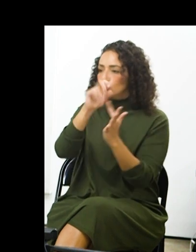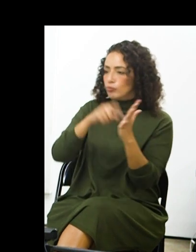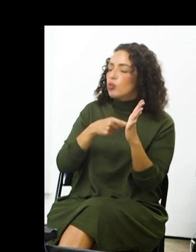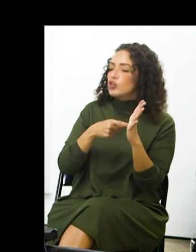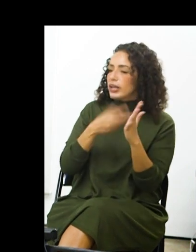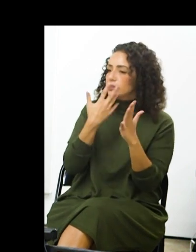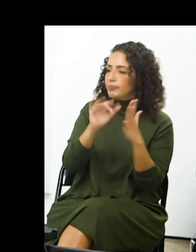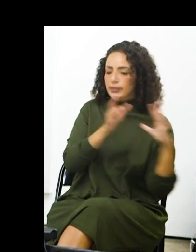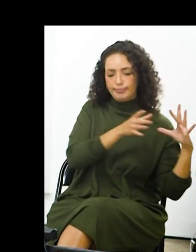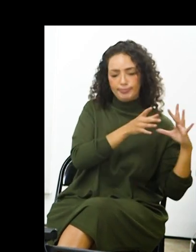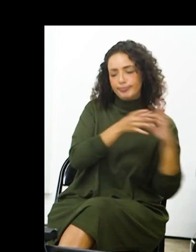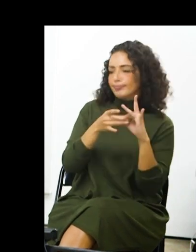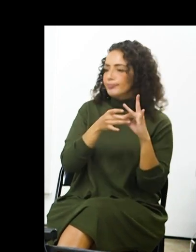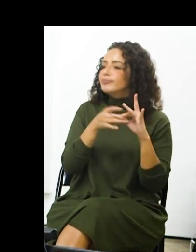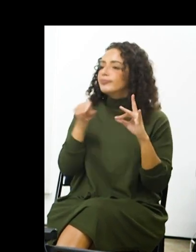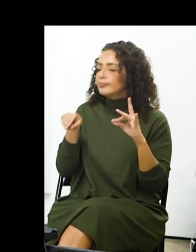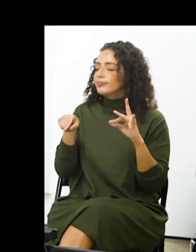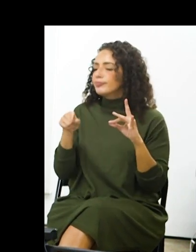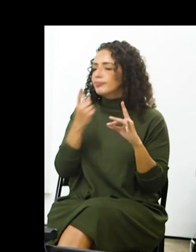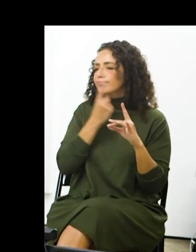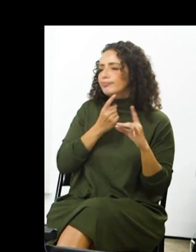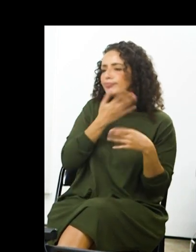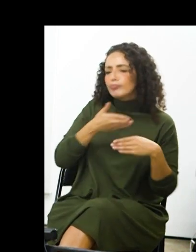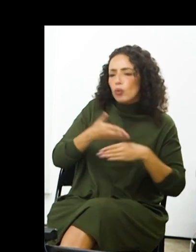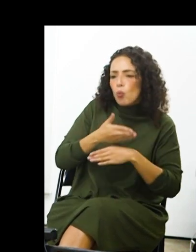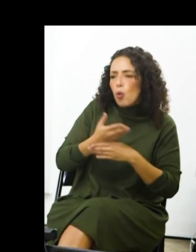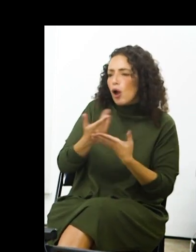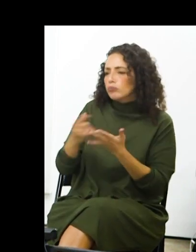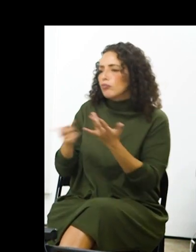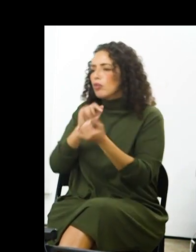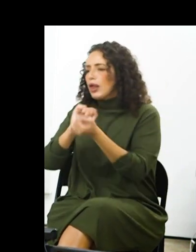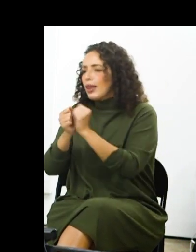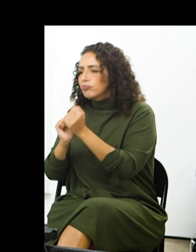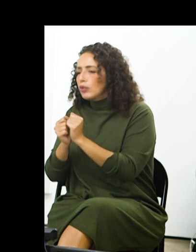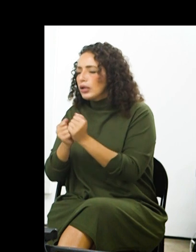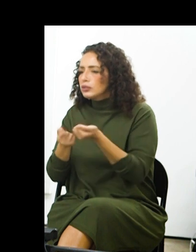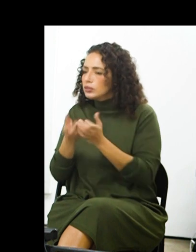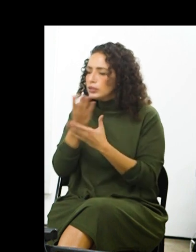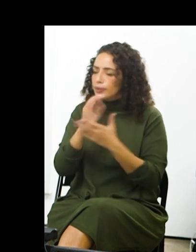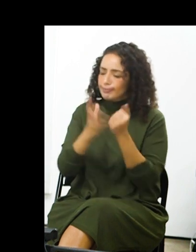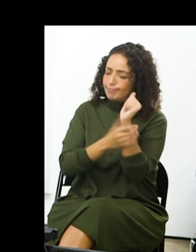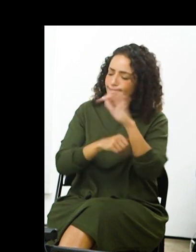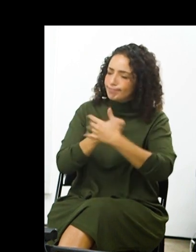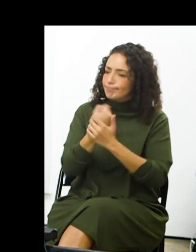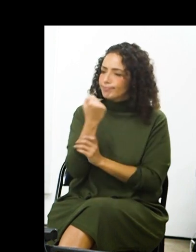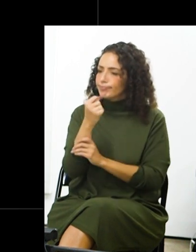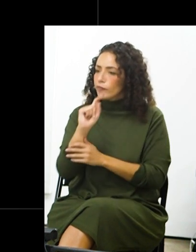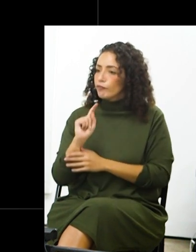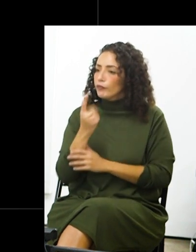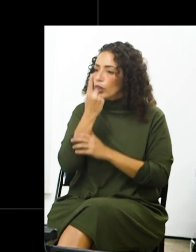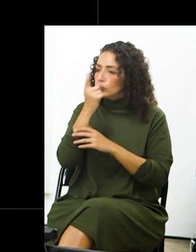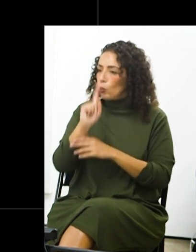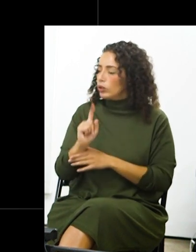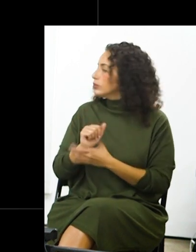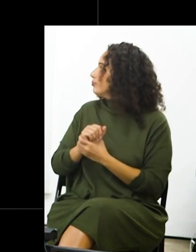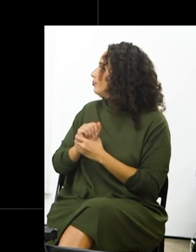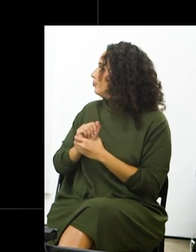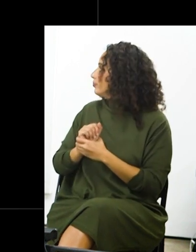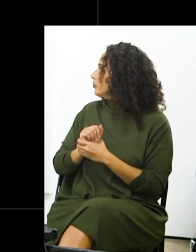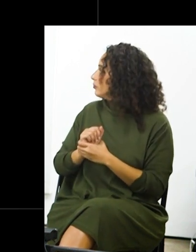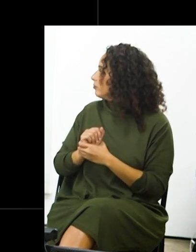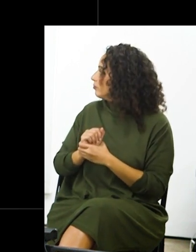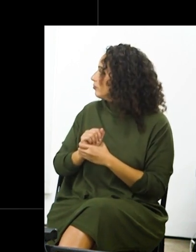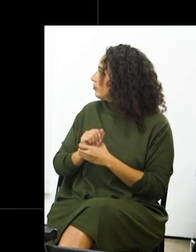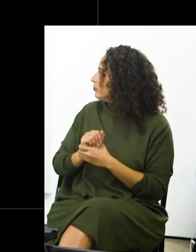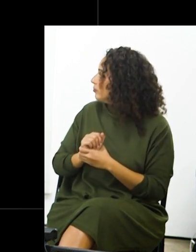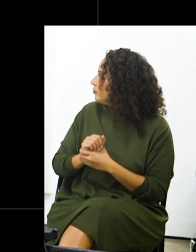and the various collaborators I work with have kind of been involved in. The first, just to give some context, is, I don't know if the